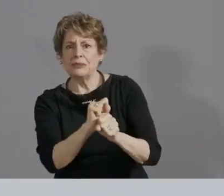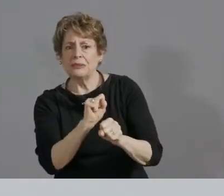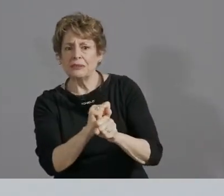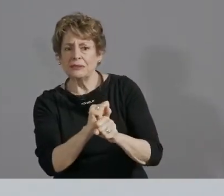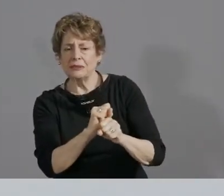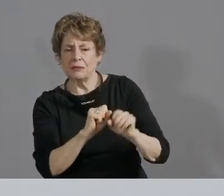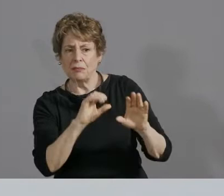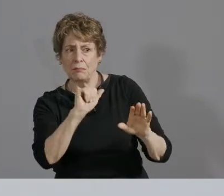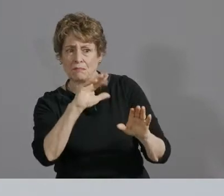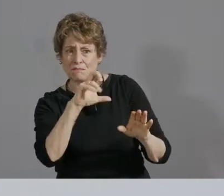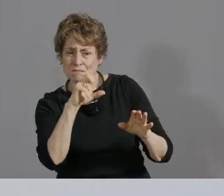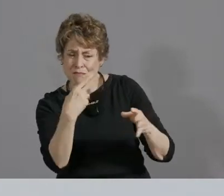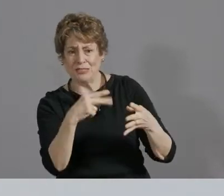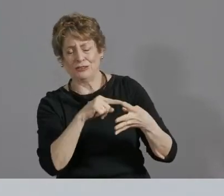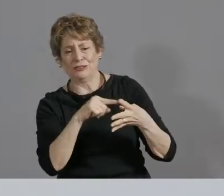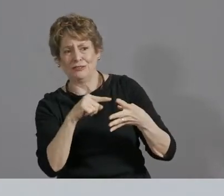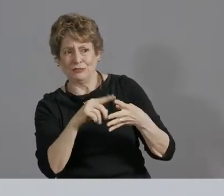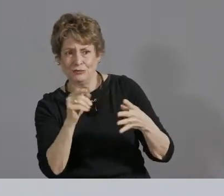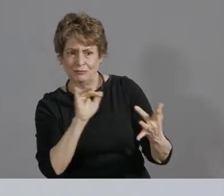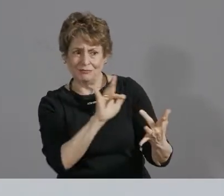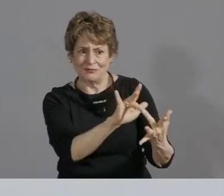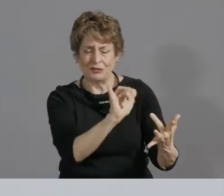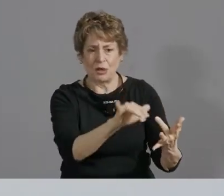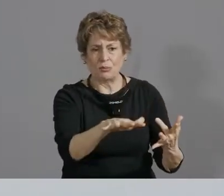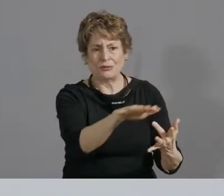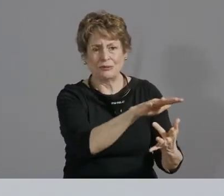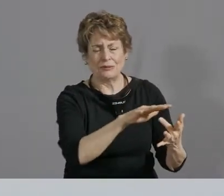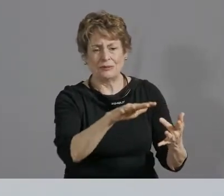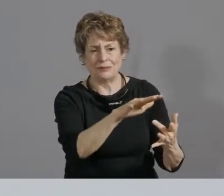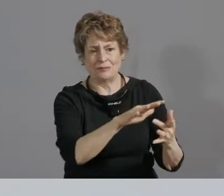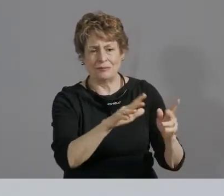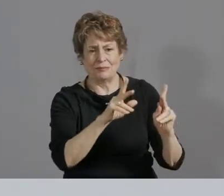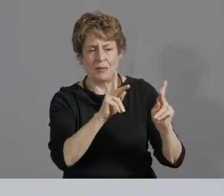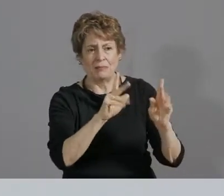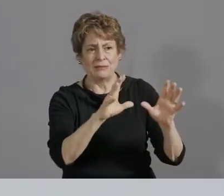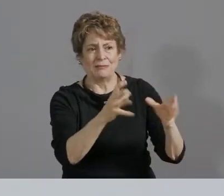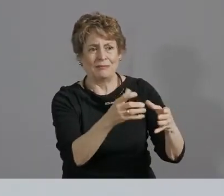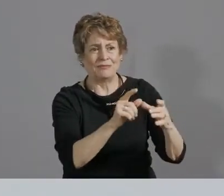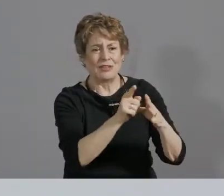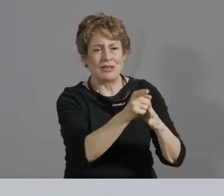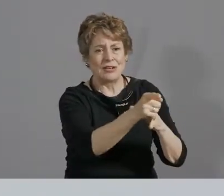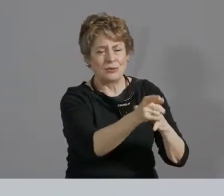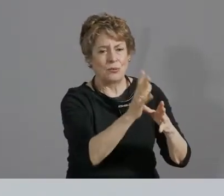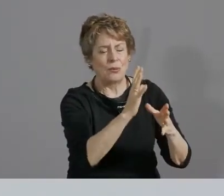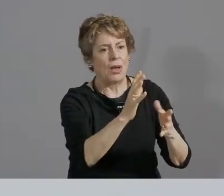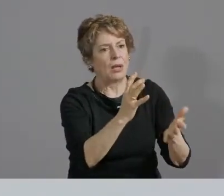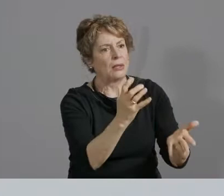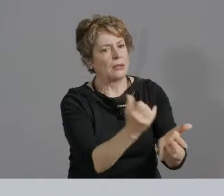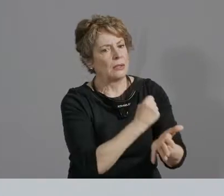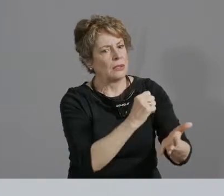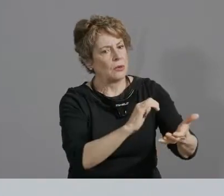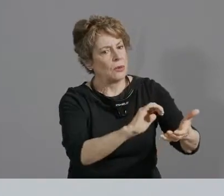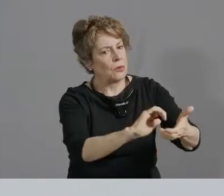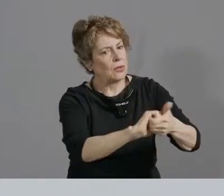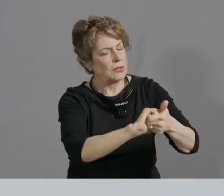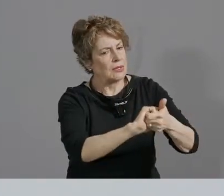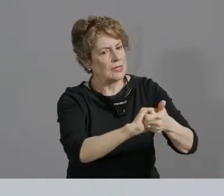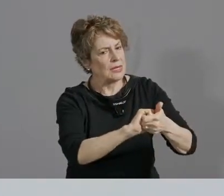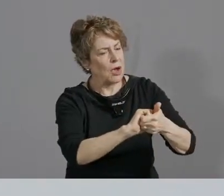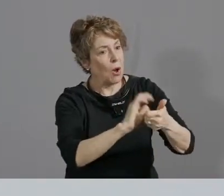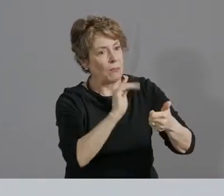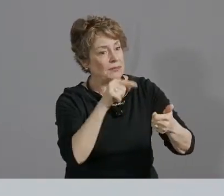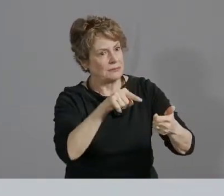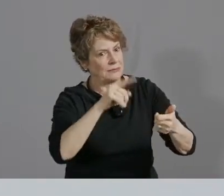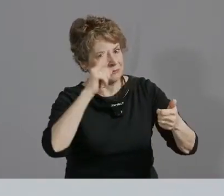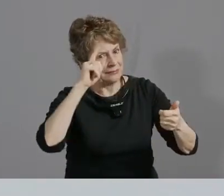great partnership to use the Johnson & Johnson, the new one-dose vaccine that's coming out. But we're